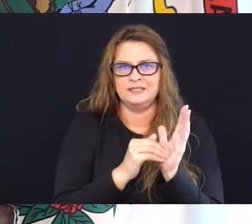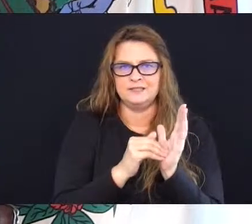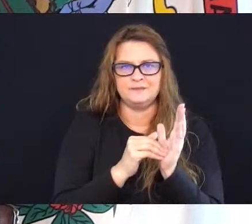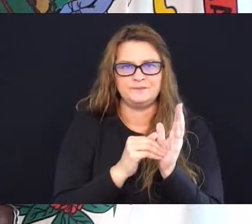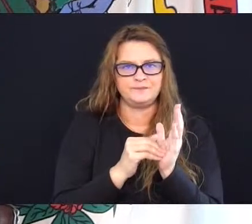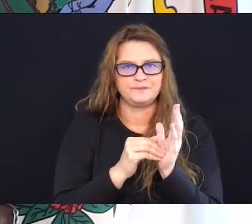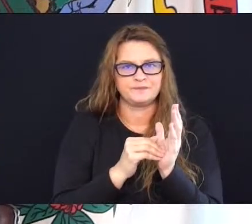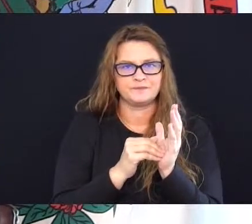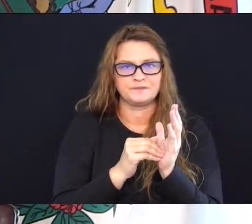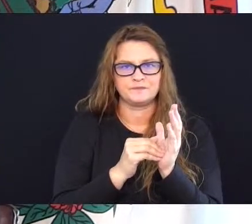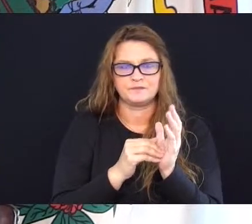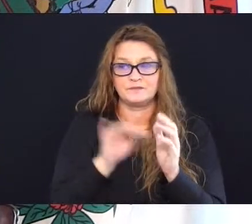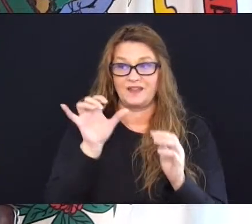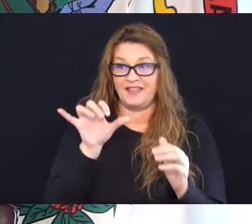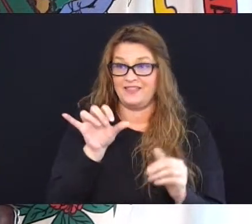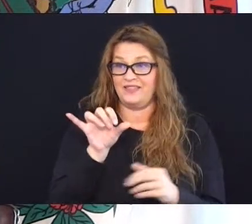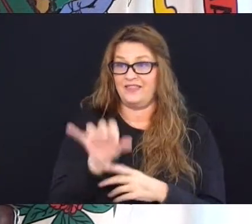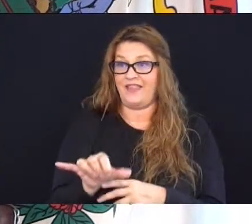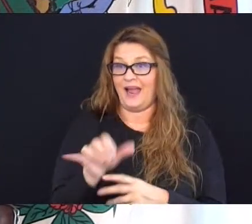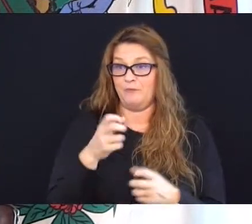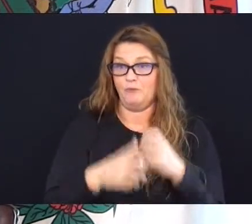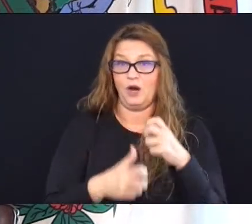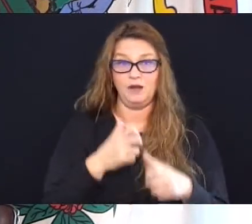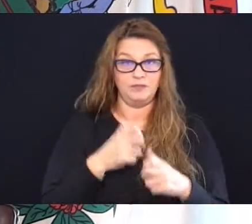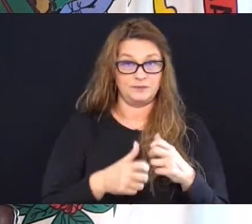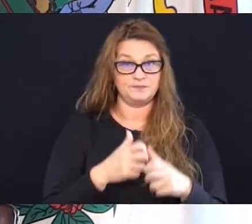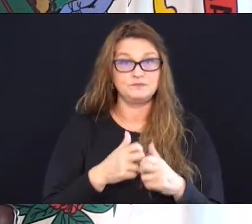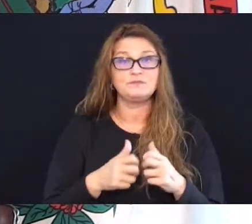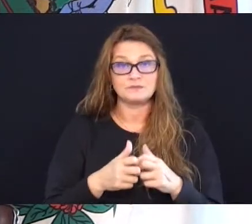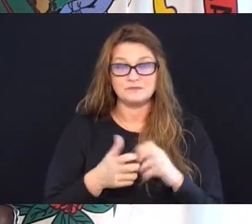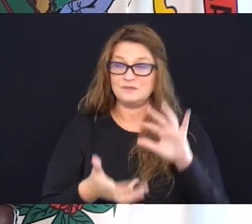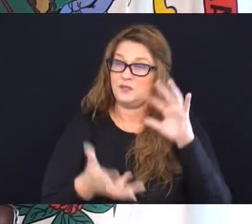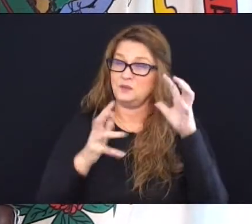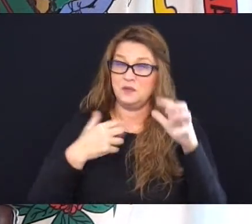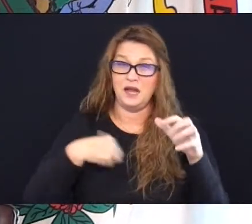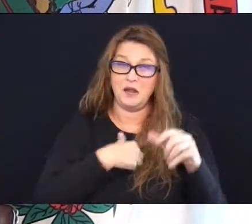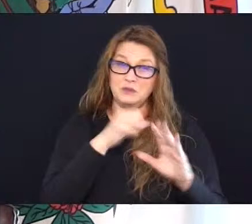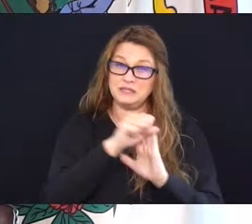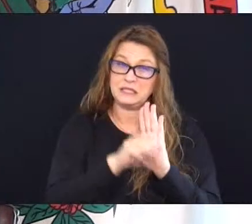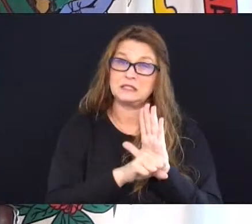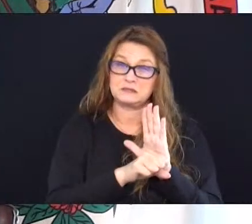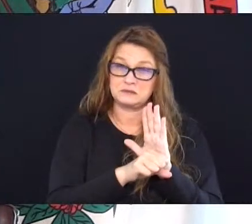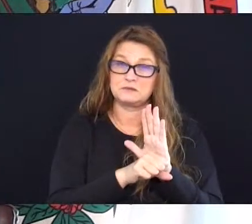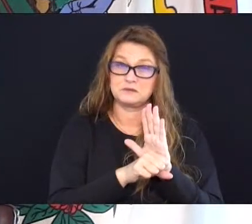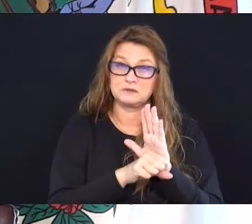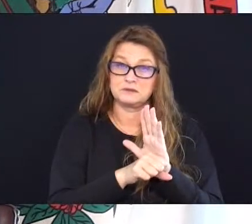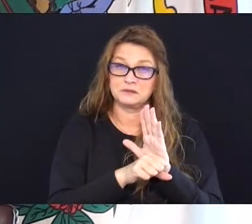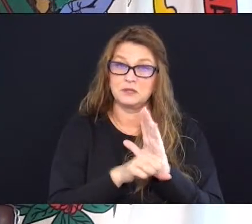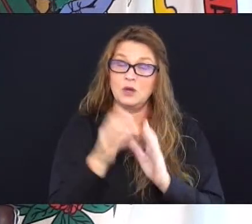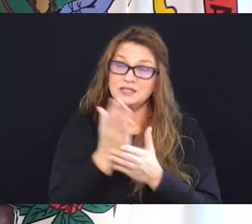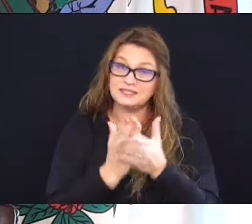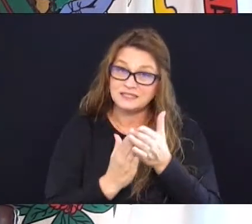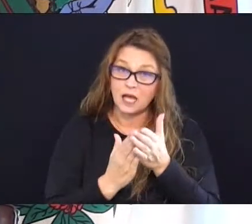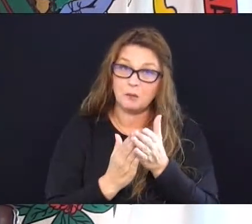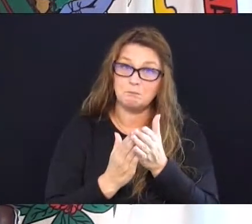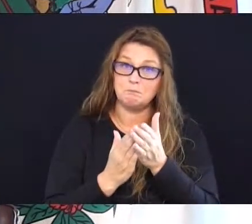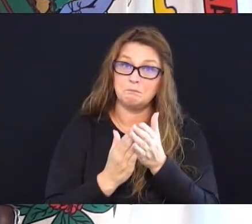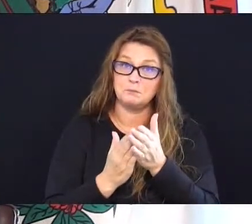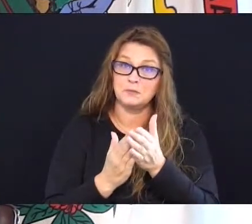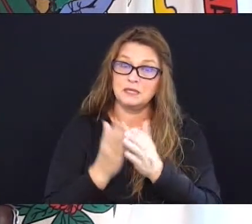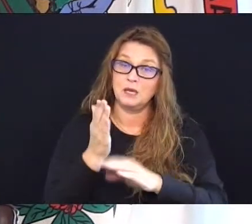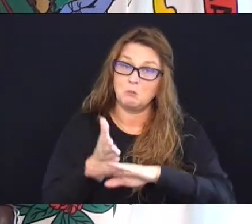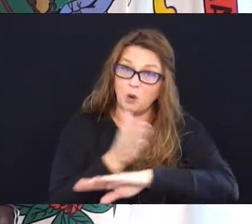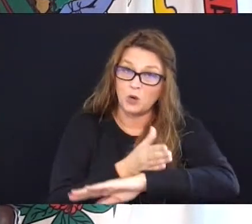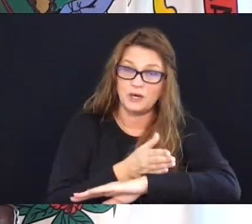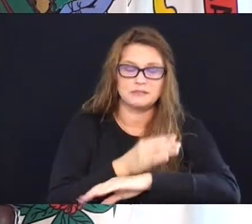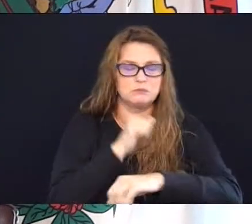that can cannibalize our state, and we've made progress, not enough, but we've made progress. So